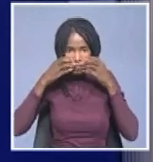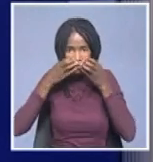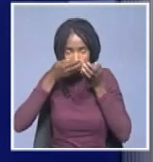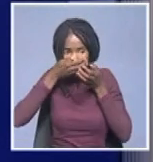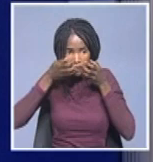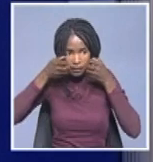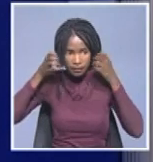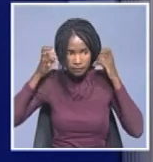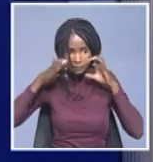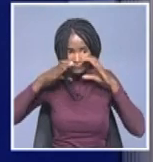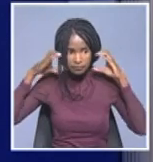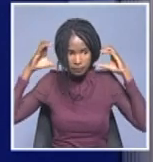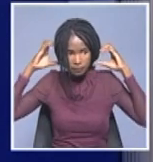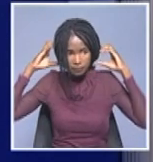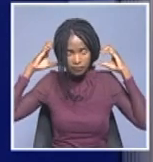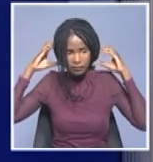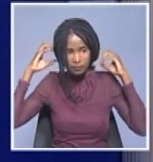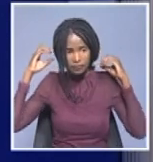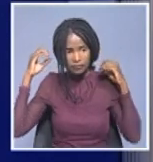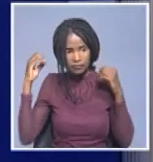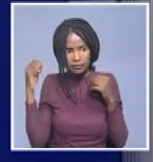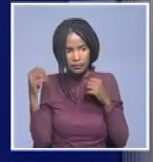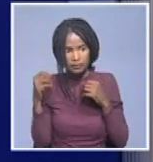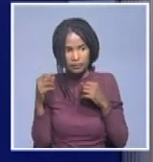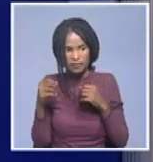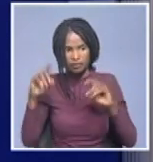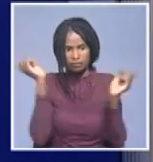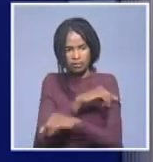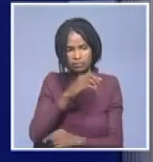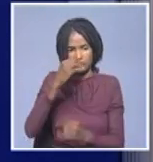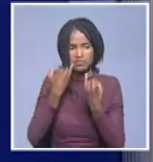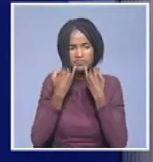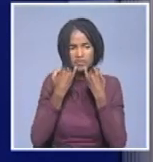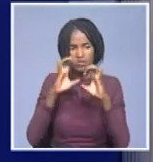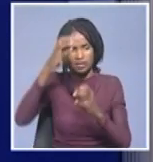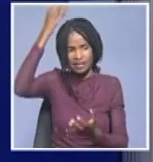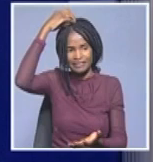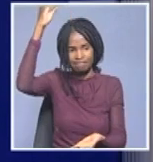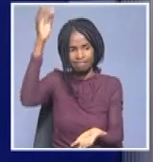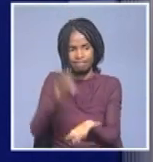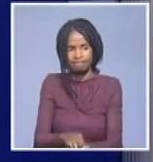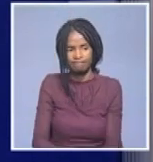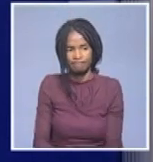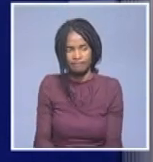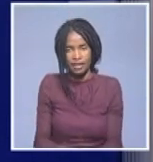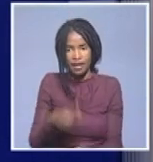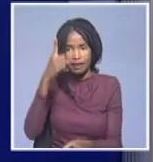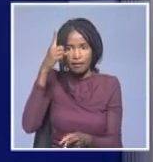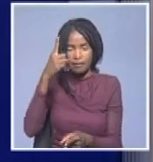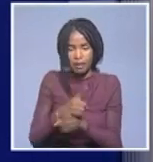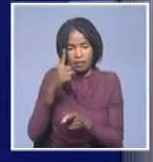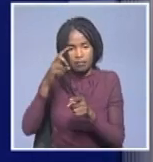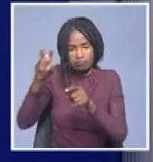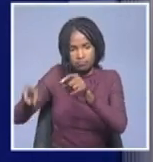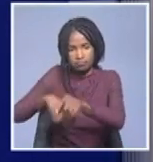or herself that there are no masks. I can agree that that is a fake news. As I said, we are fully prepared to